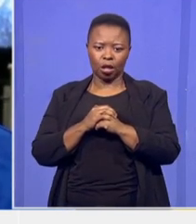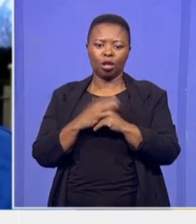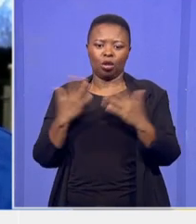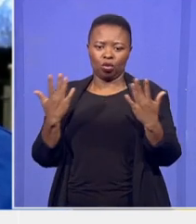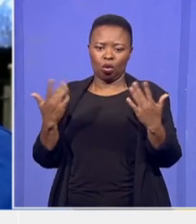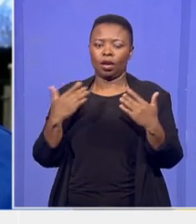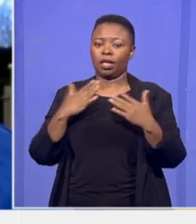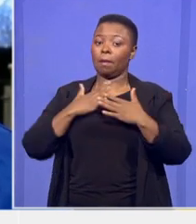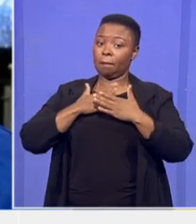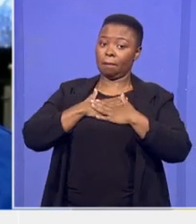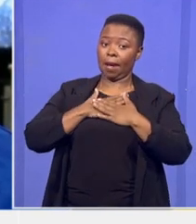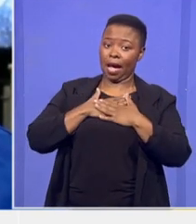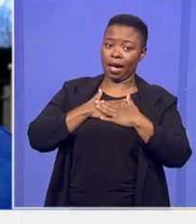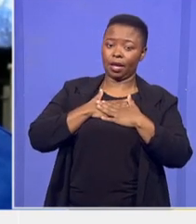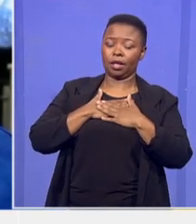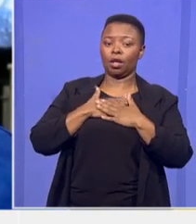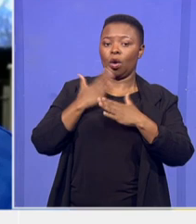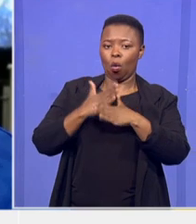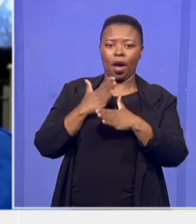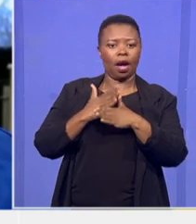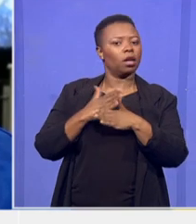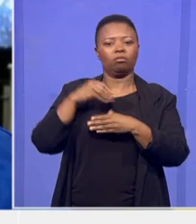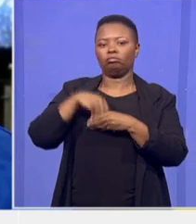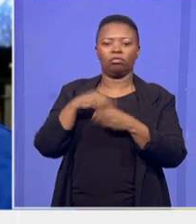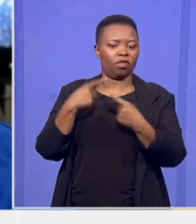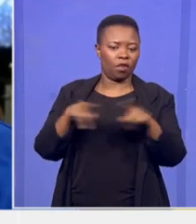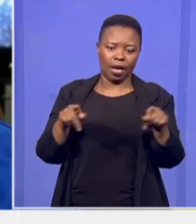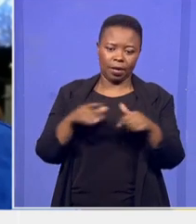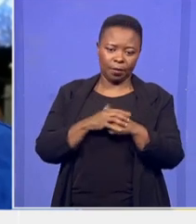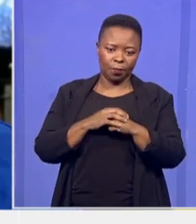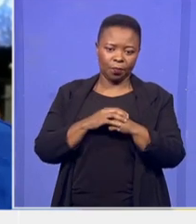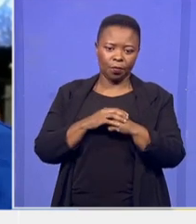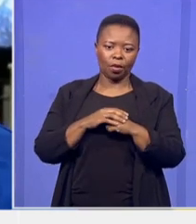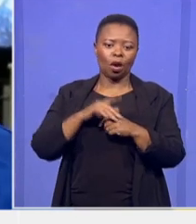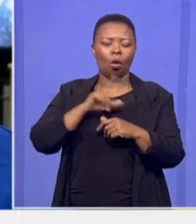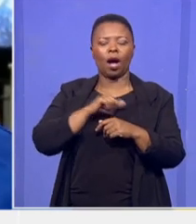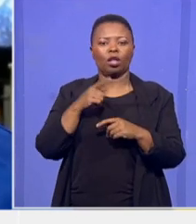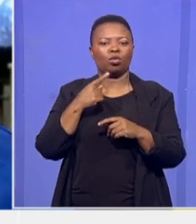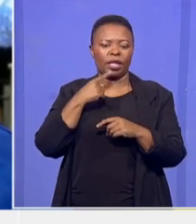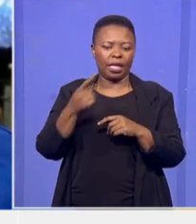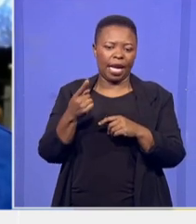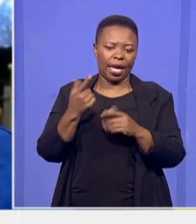within my purview to say whether